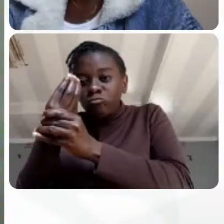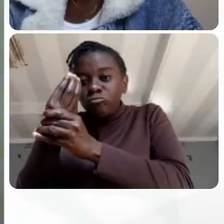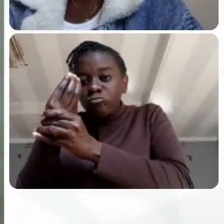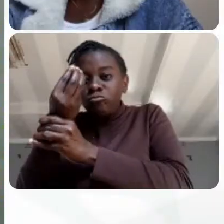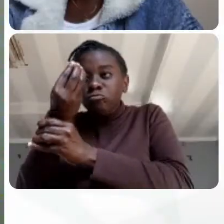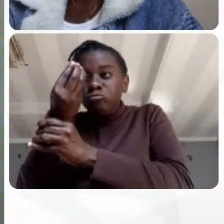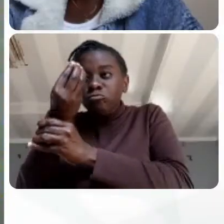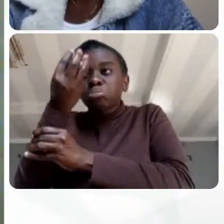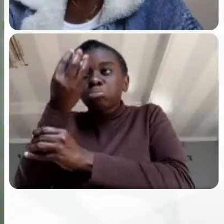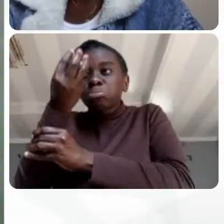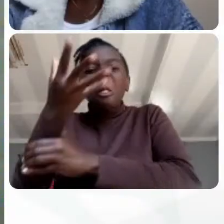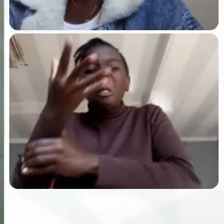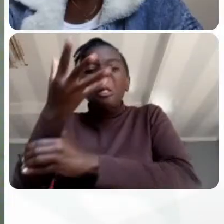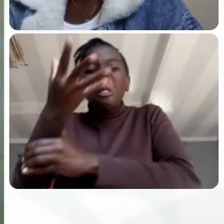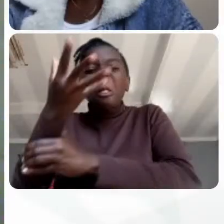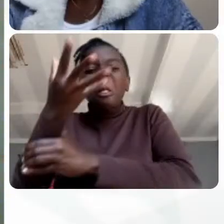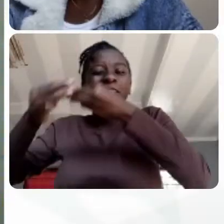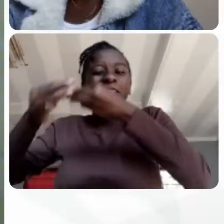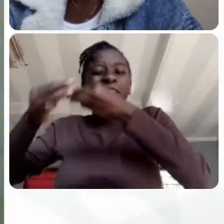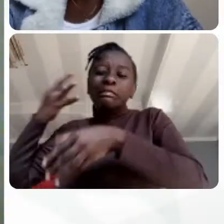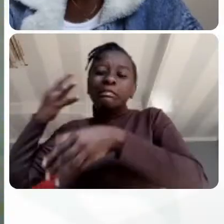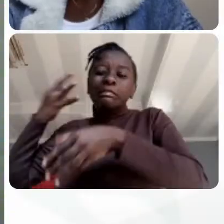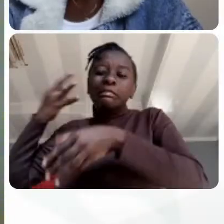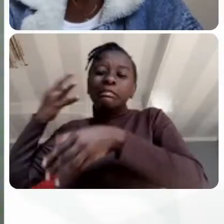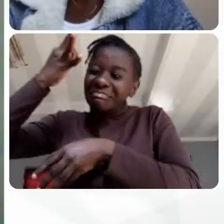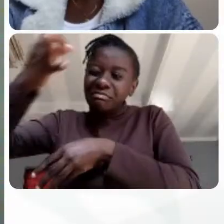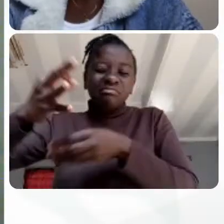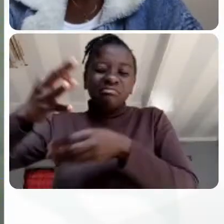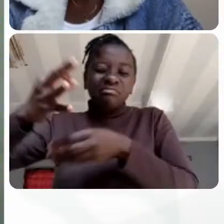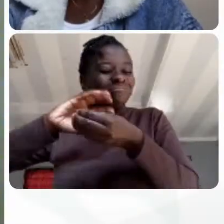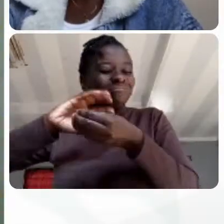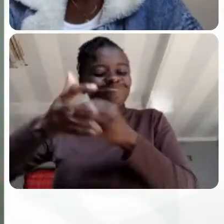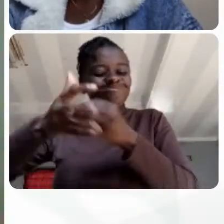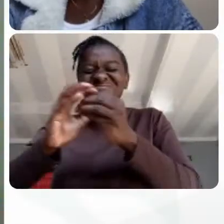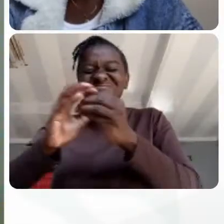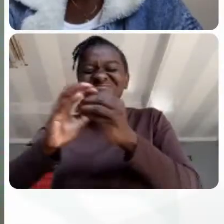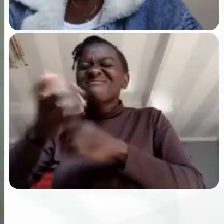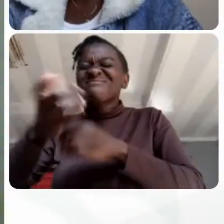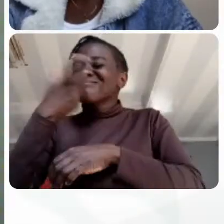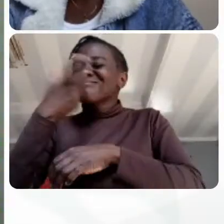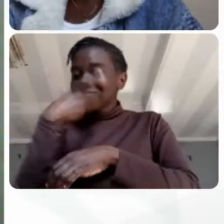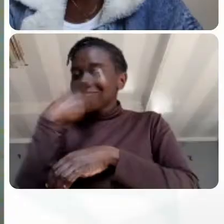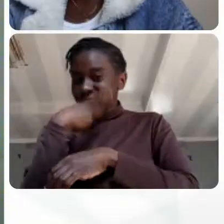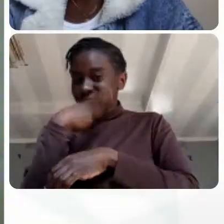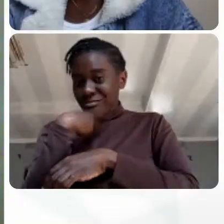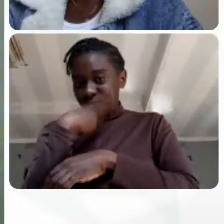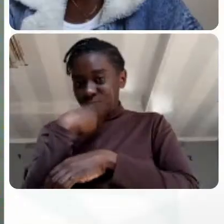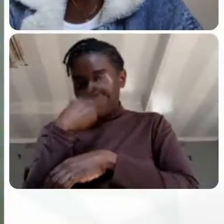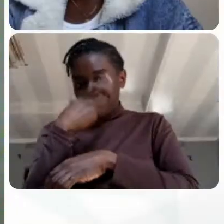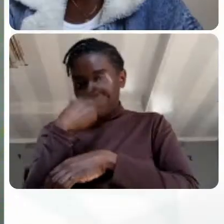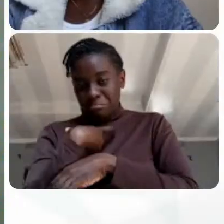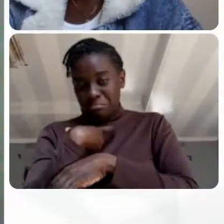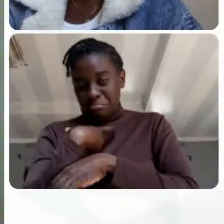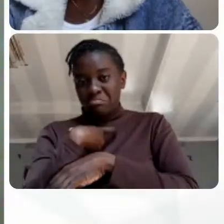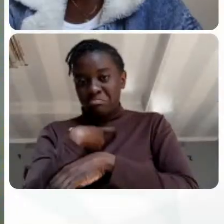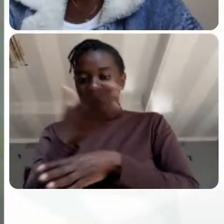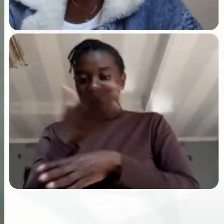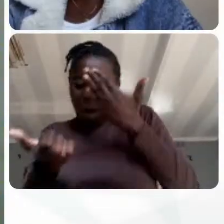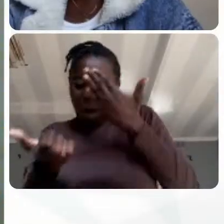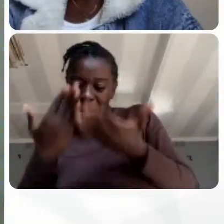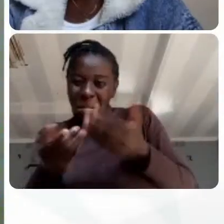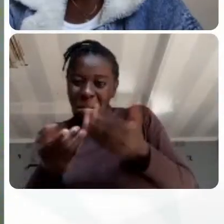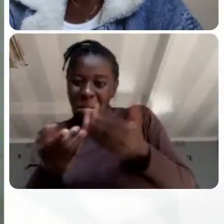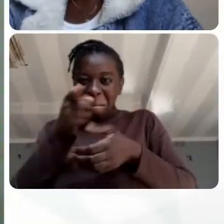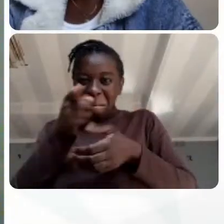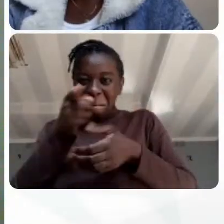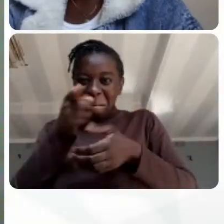conceiving. So you will try by all means to get pregnant, but hence forgetting to say